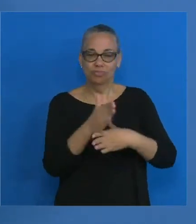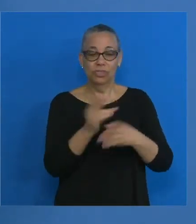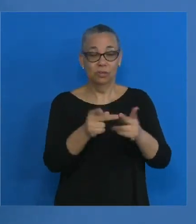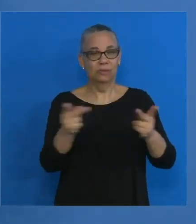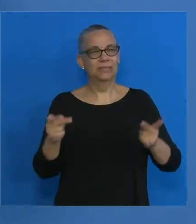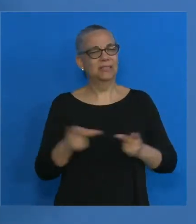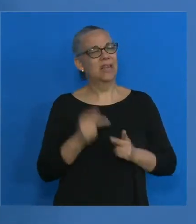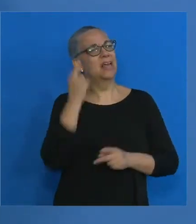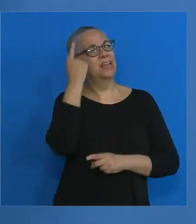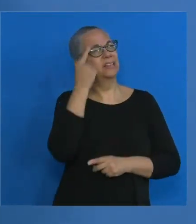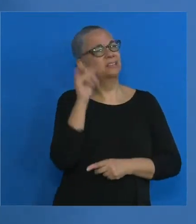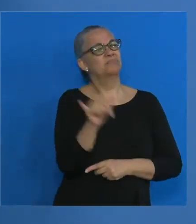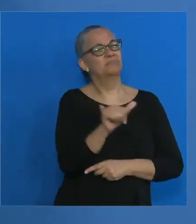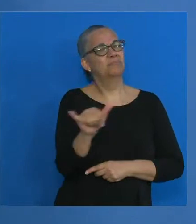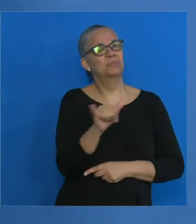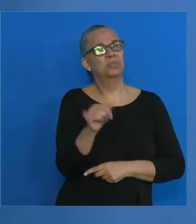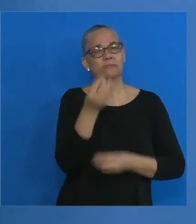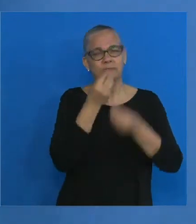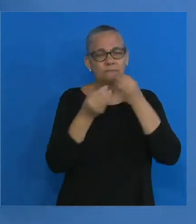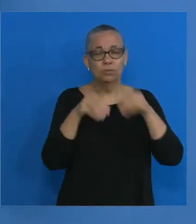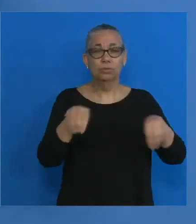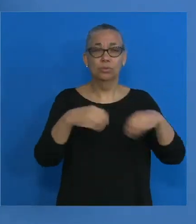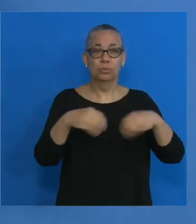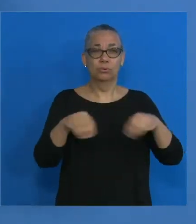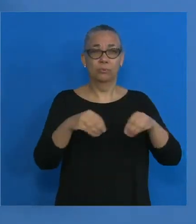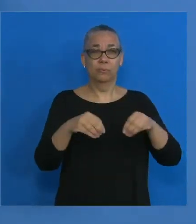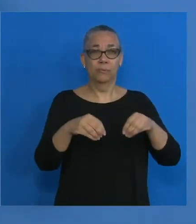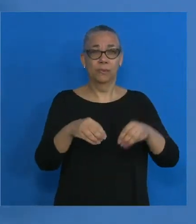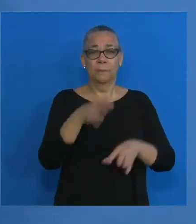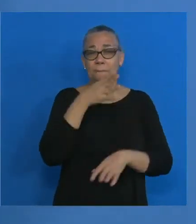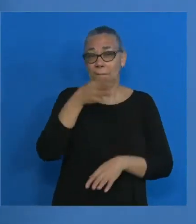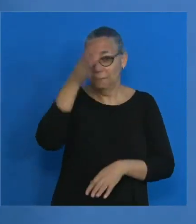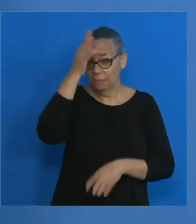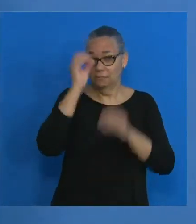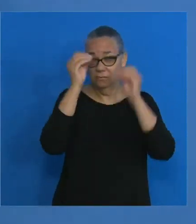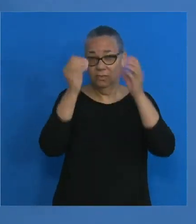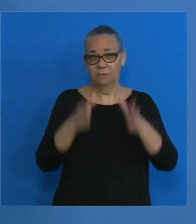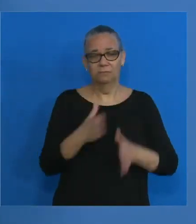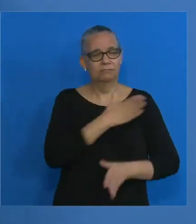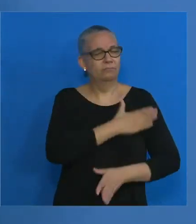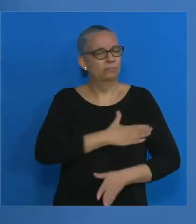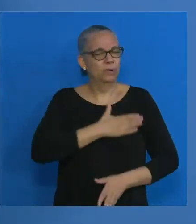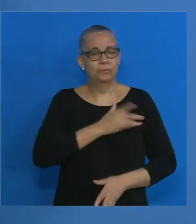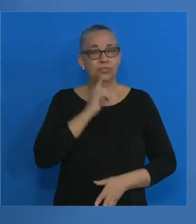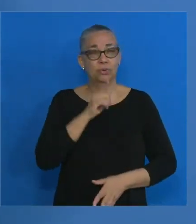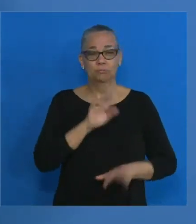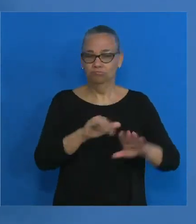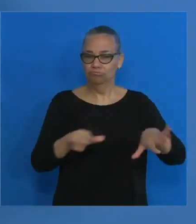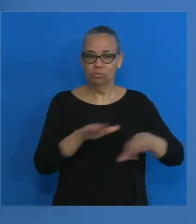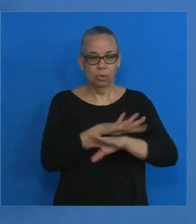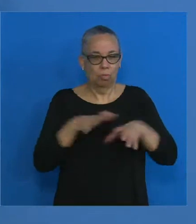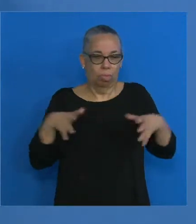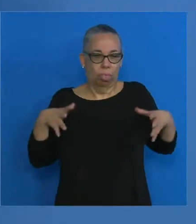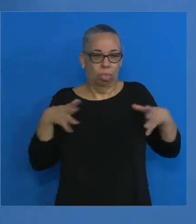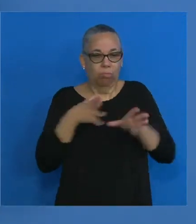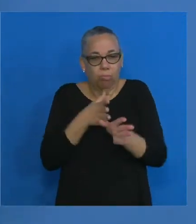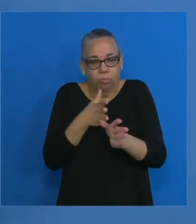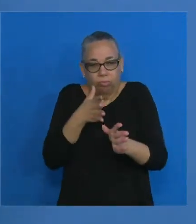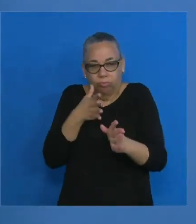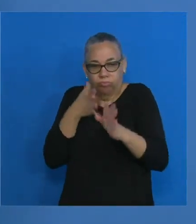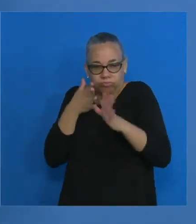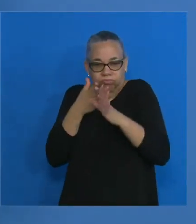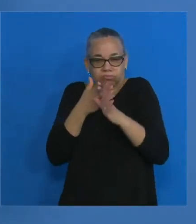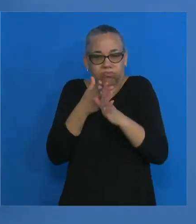a grocery store, for example. Parents and teachers, please make sure that children do not bunch together in lines and that they do